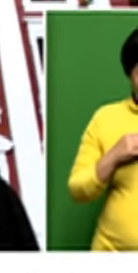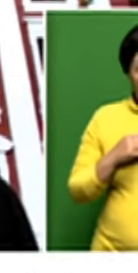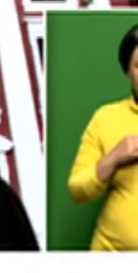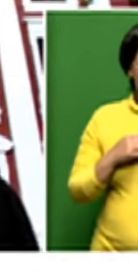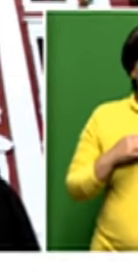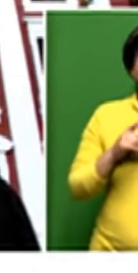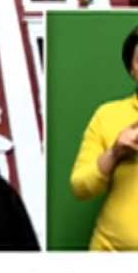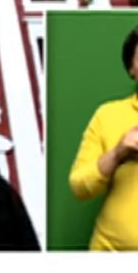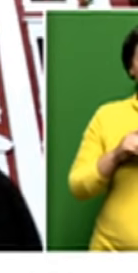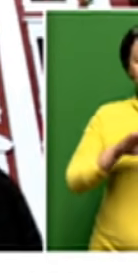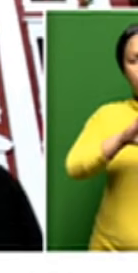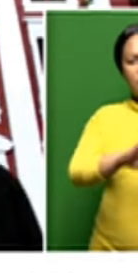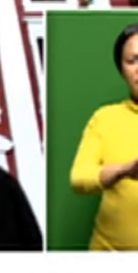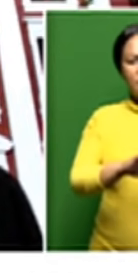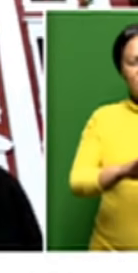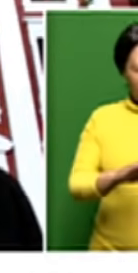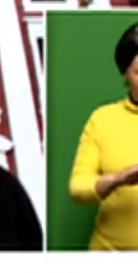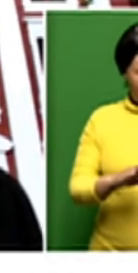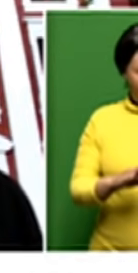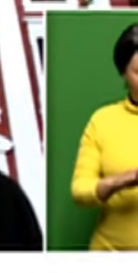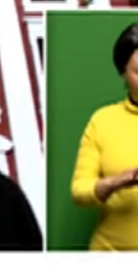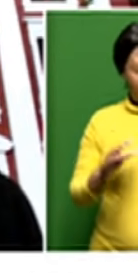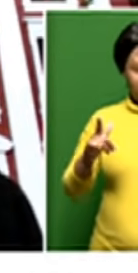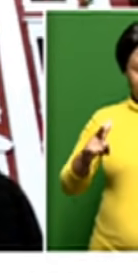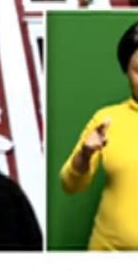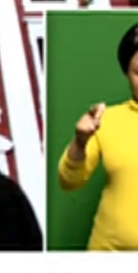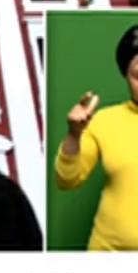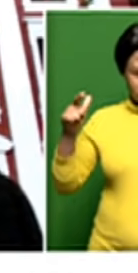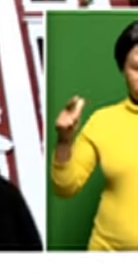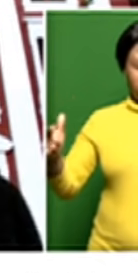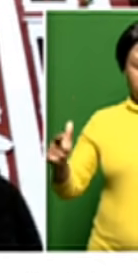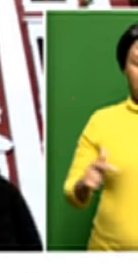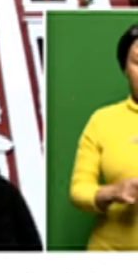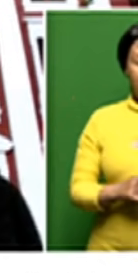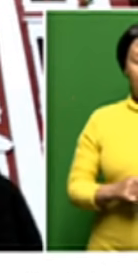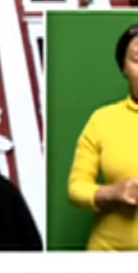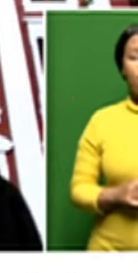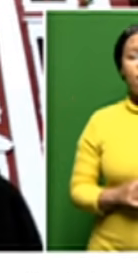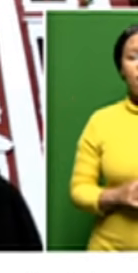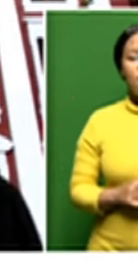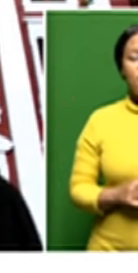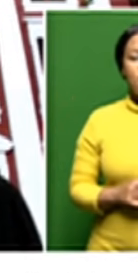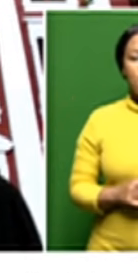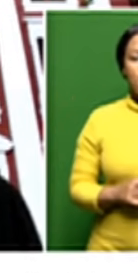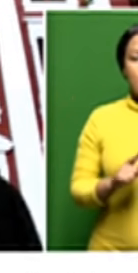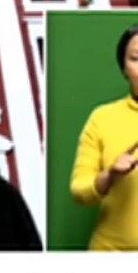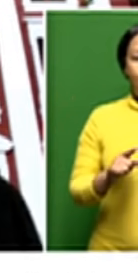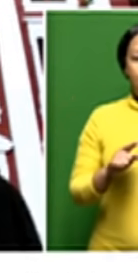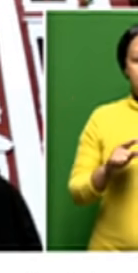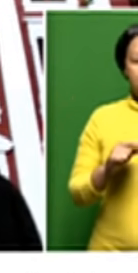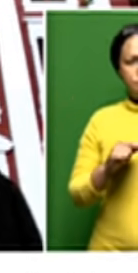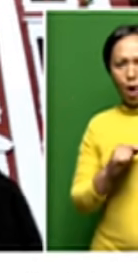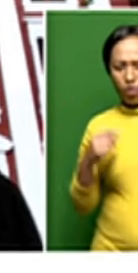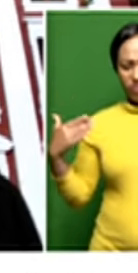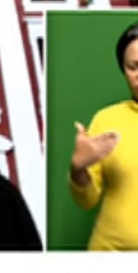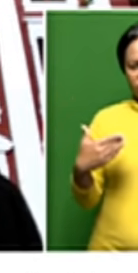Mall. Now, anyone knows what Maponya Mall looks like. It's a massive shopping center. They came under fire from both sides, at the